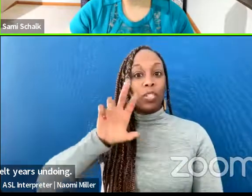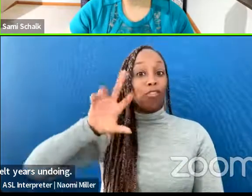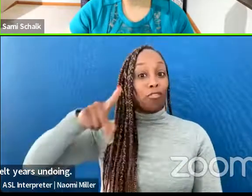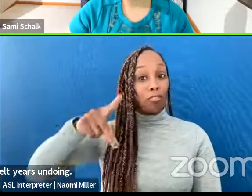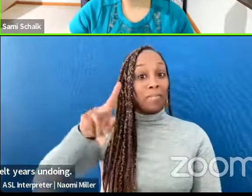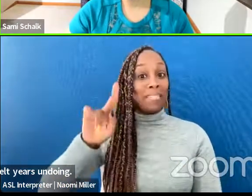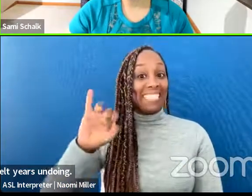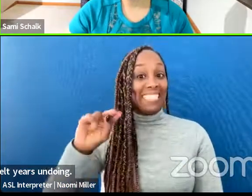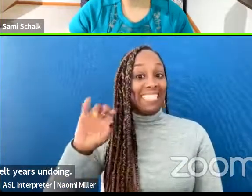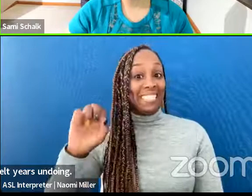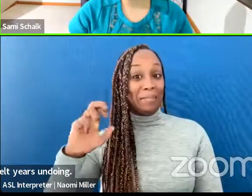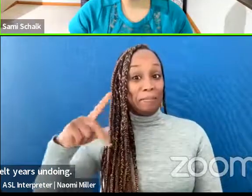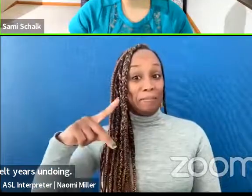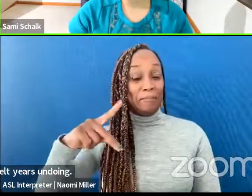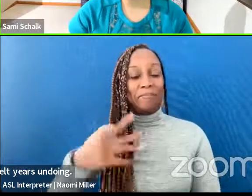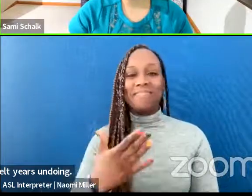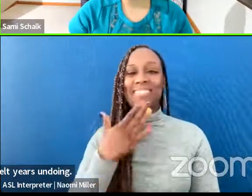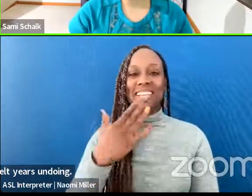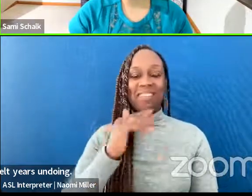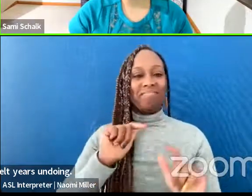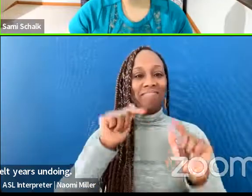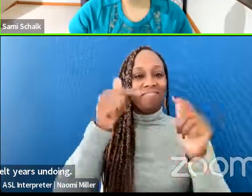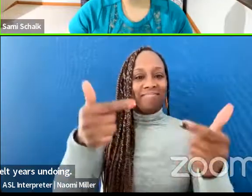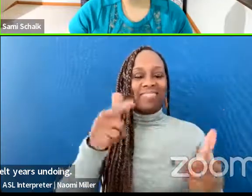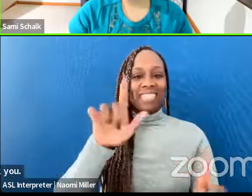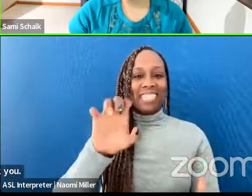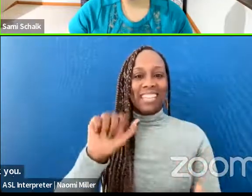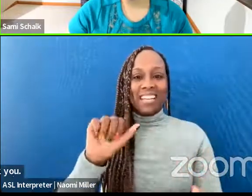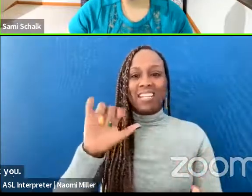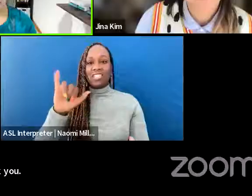Thank you. We'll now hand it off to Leah and Joe.